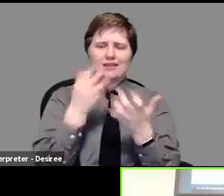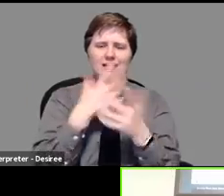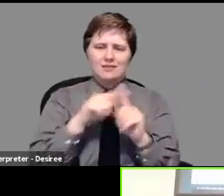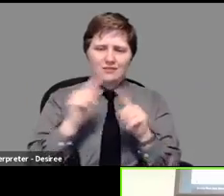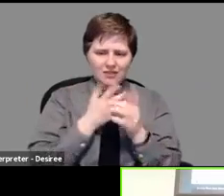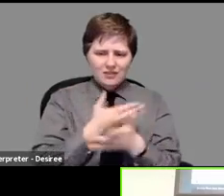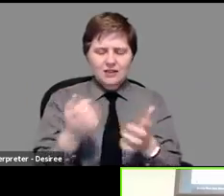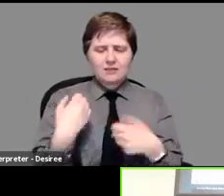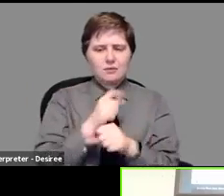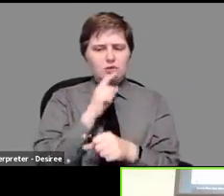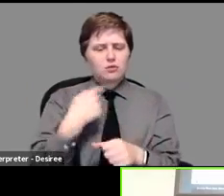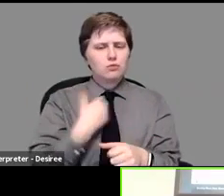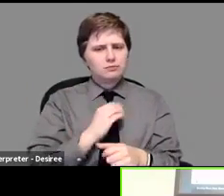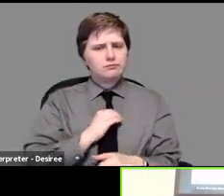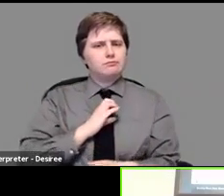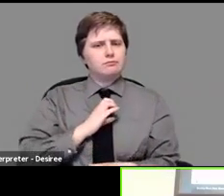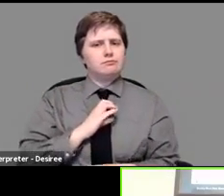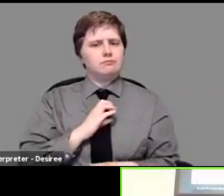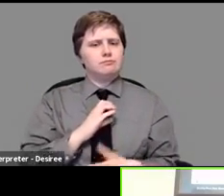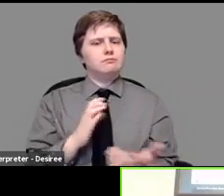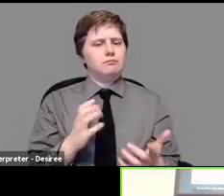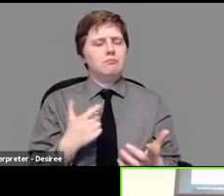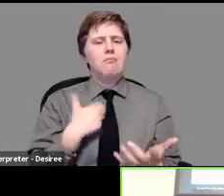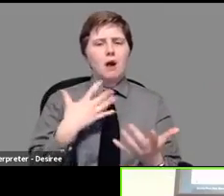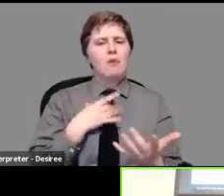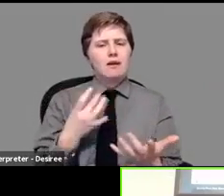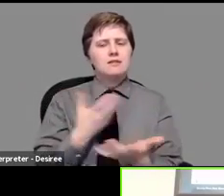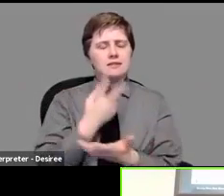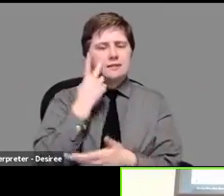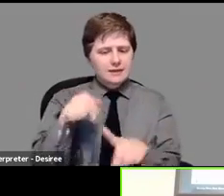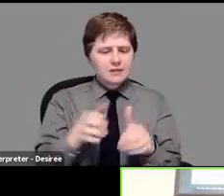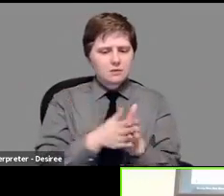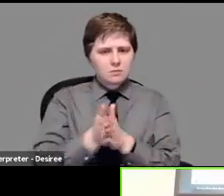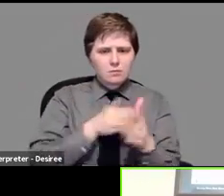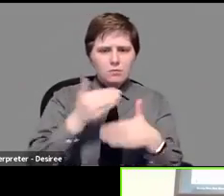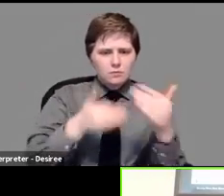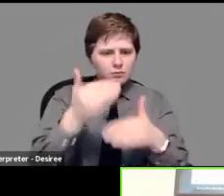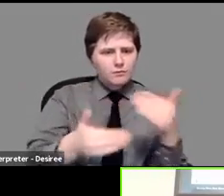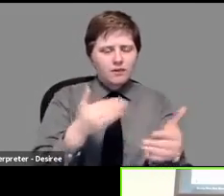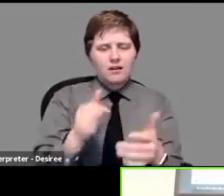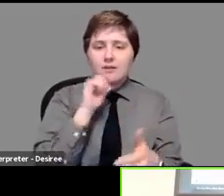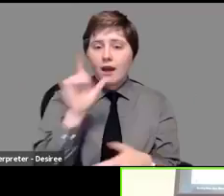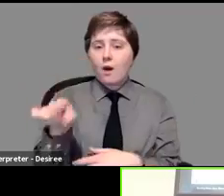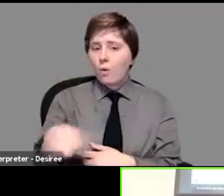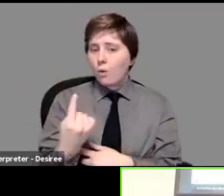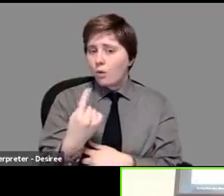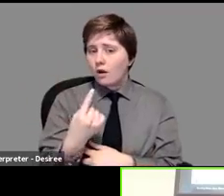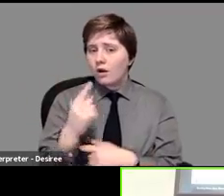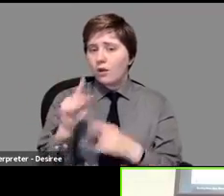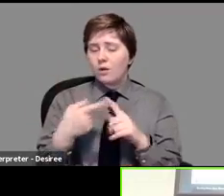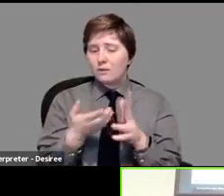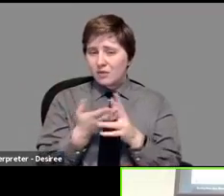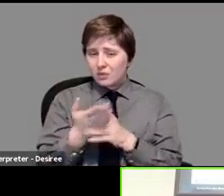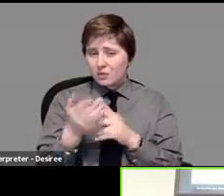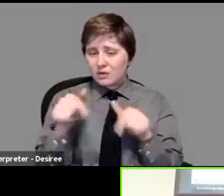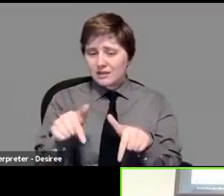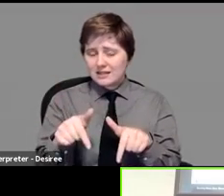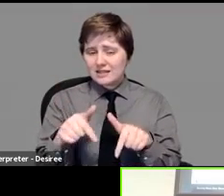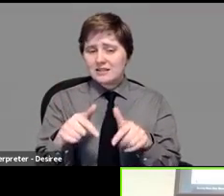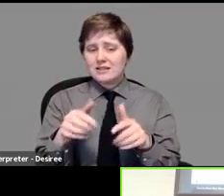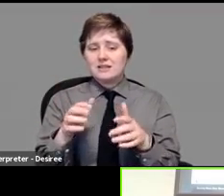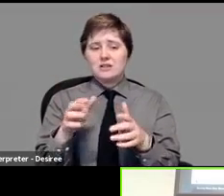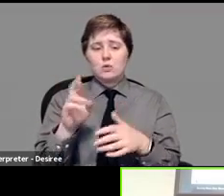sure we kind of shore ourselves up. I certainly would like to see this momentum continue, that not only when we get through this recession, developing